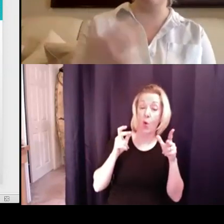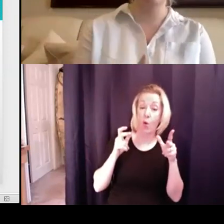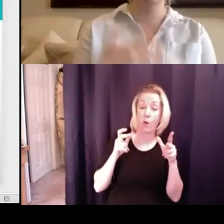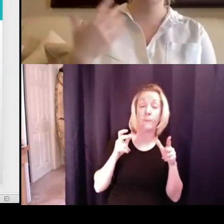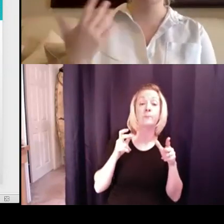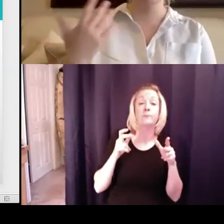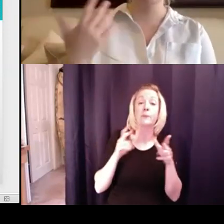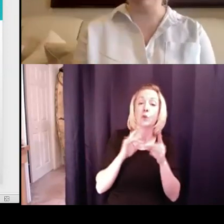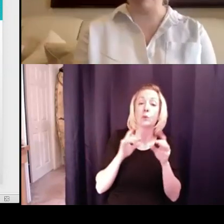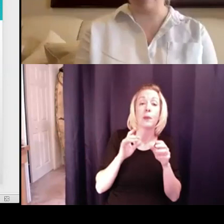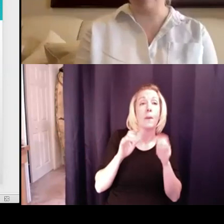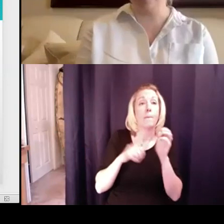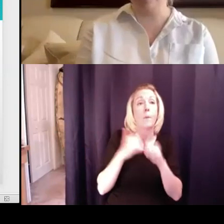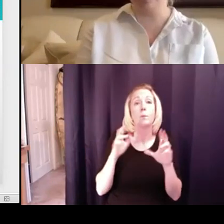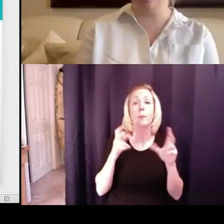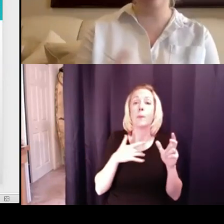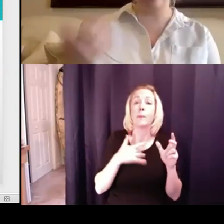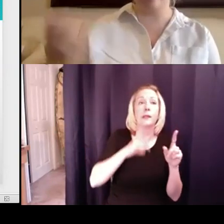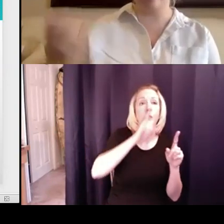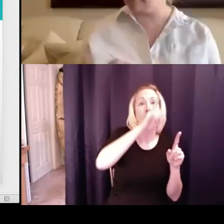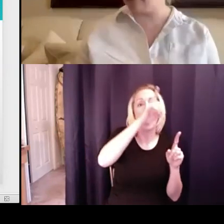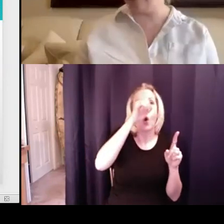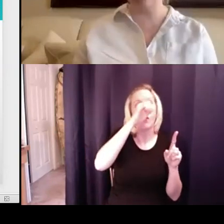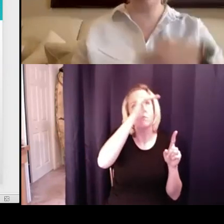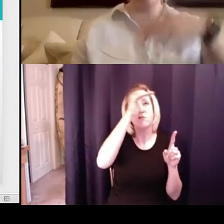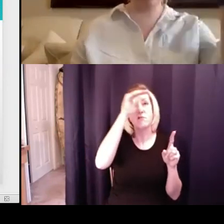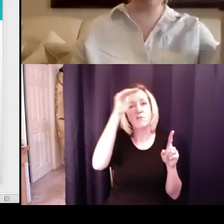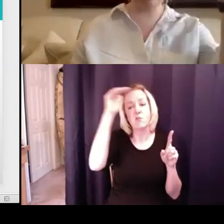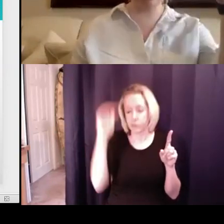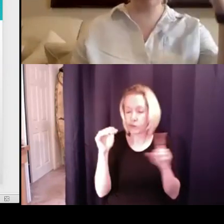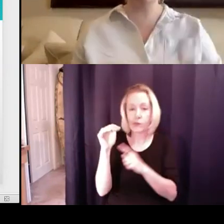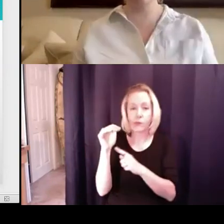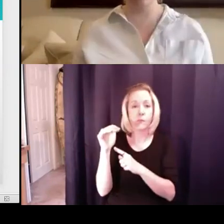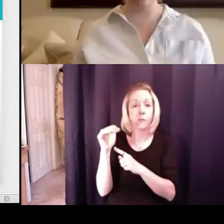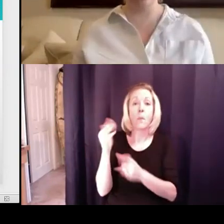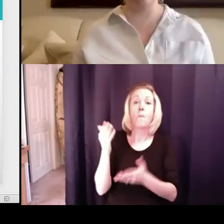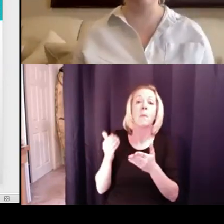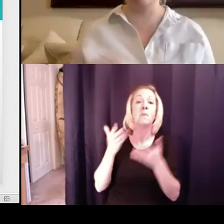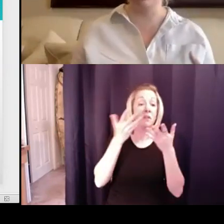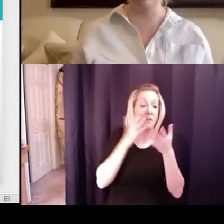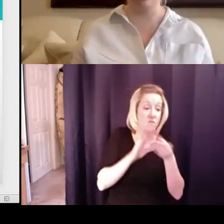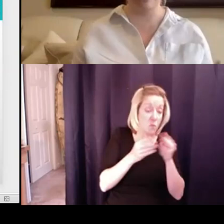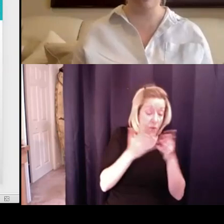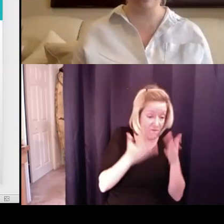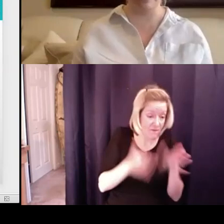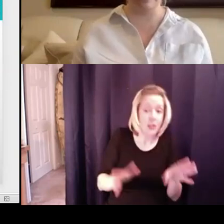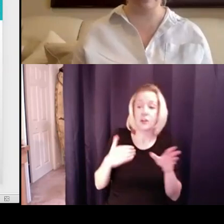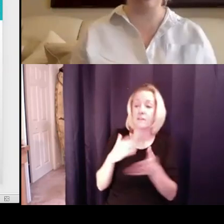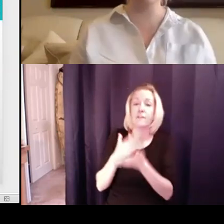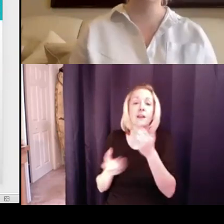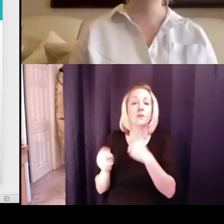short. Maybe after we do that, I have a hands-on activity with things that are tall and things that are short, and we kind of reinforce